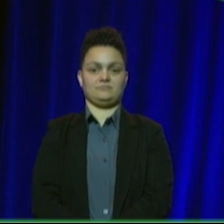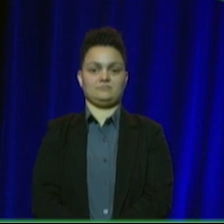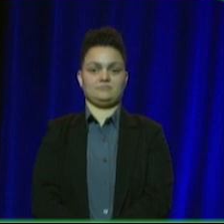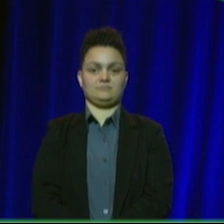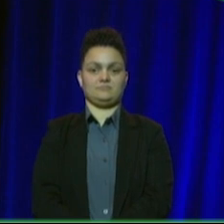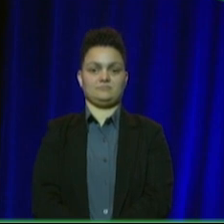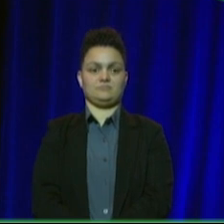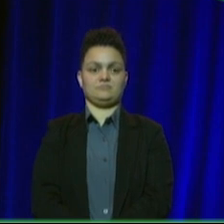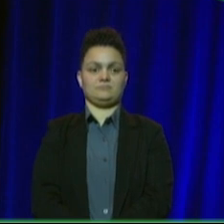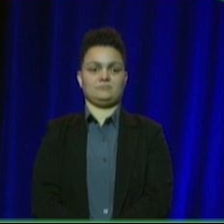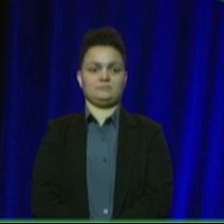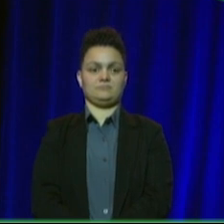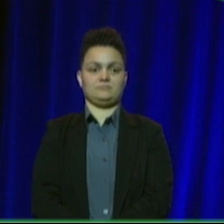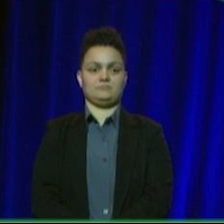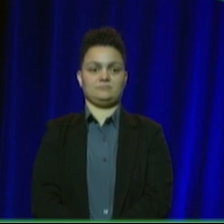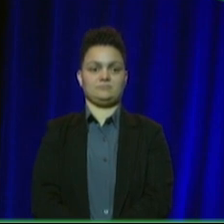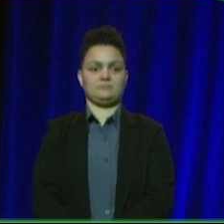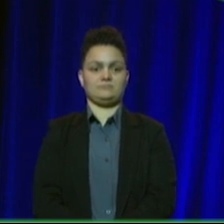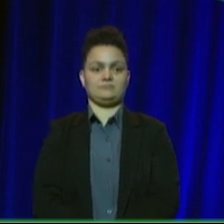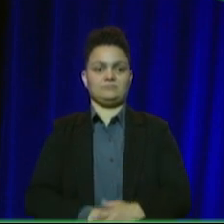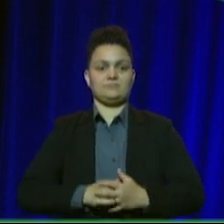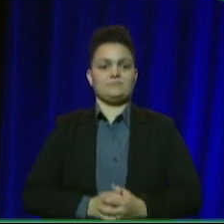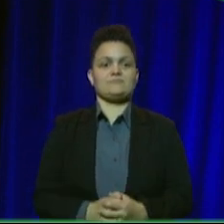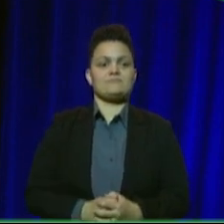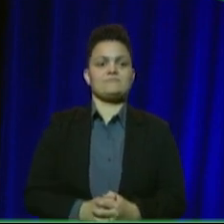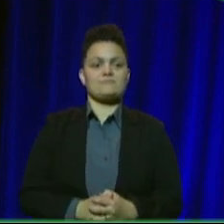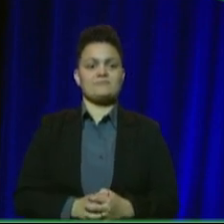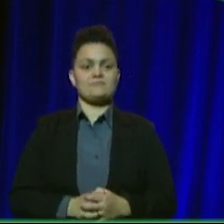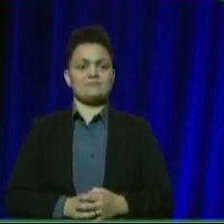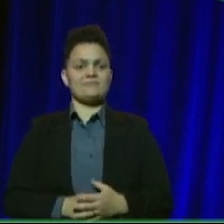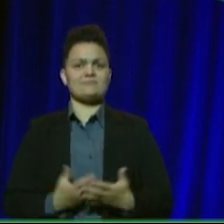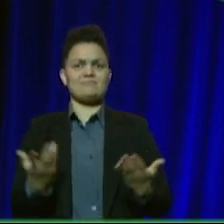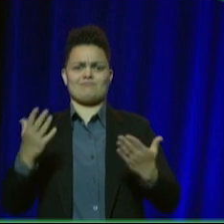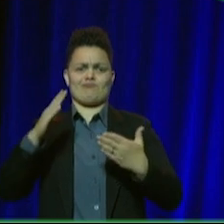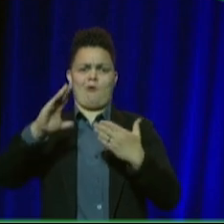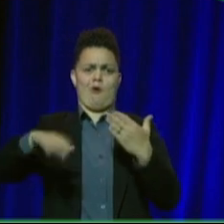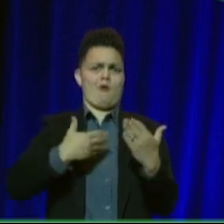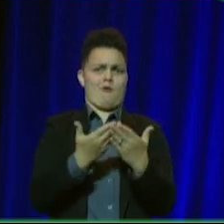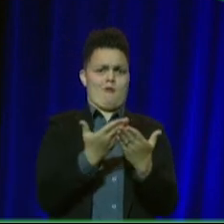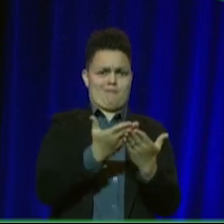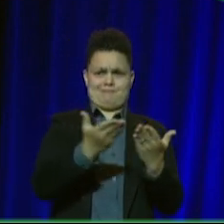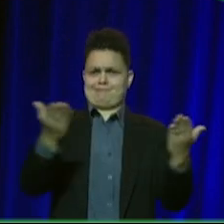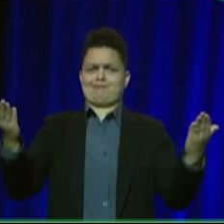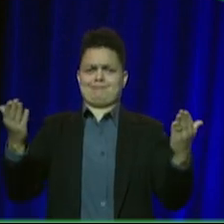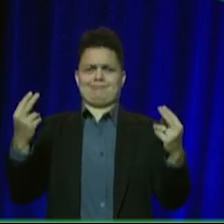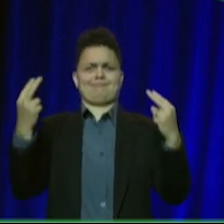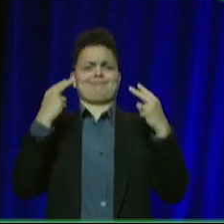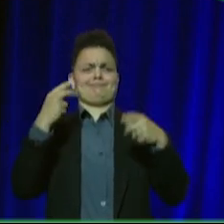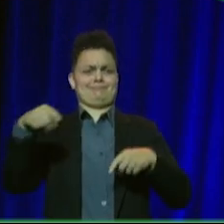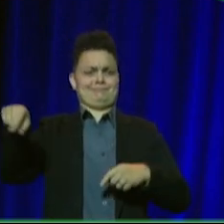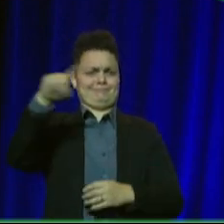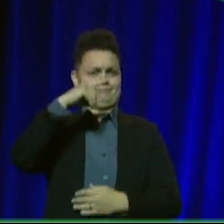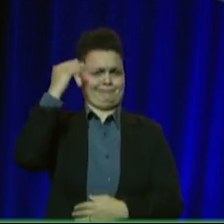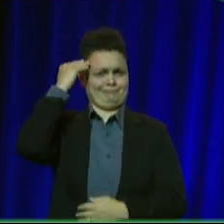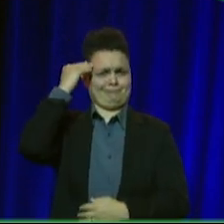All of you are probably familiar with this WebAIM study that came out